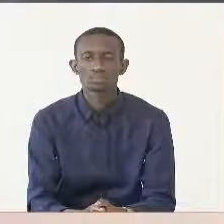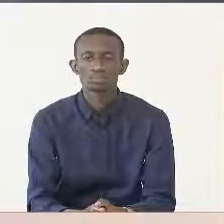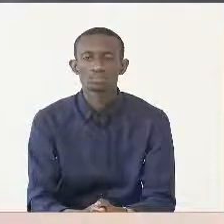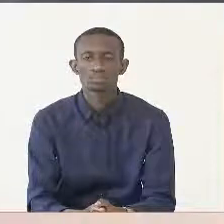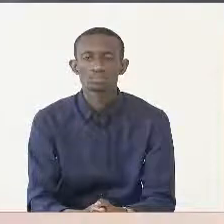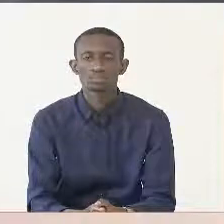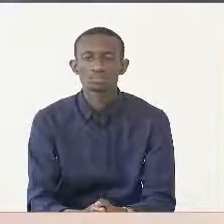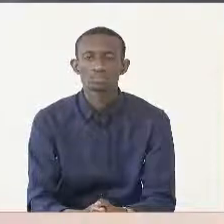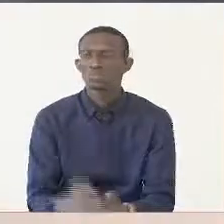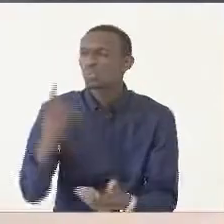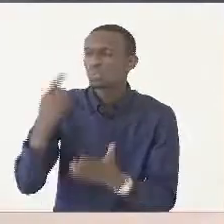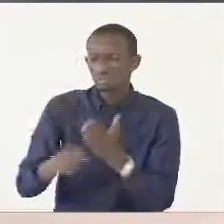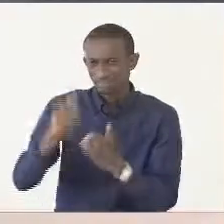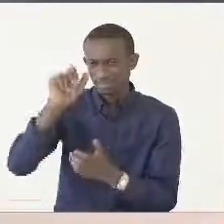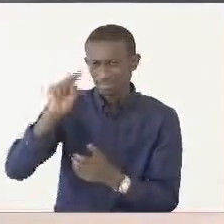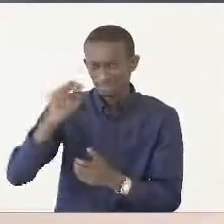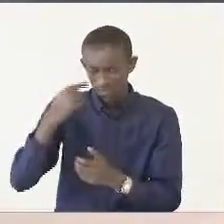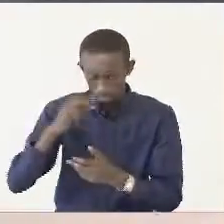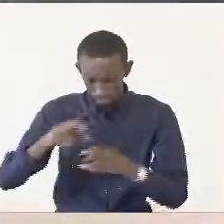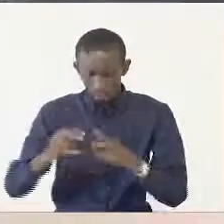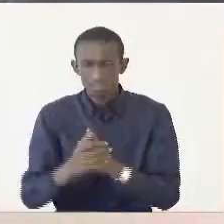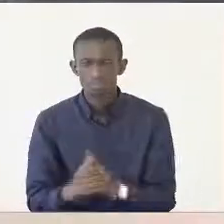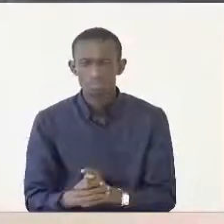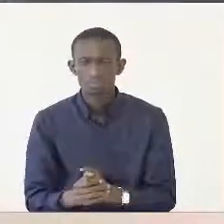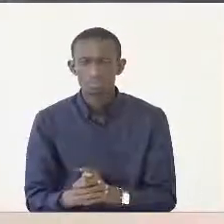inverse of tan, and then we have